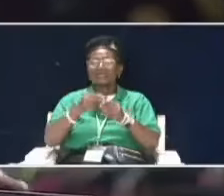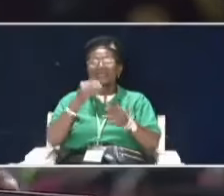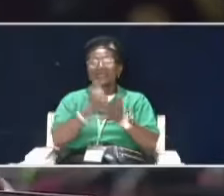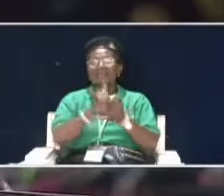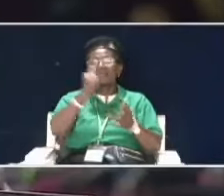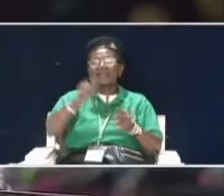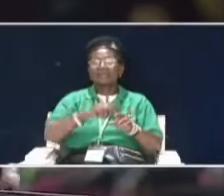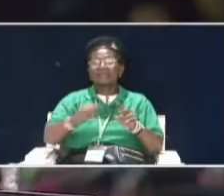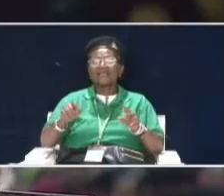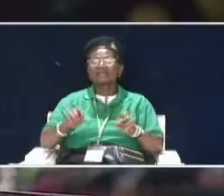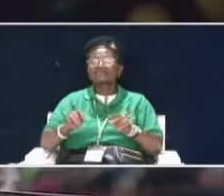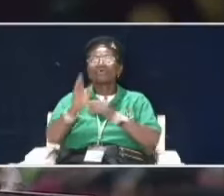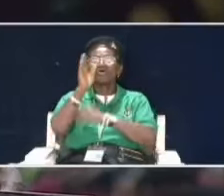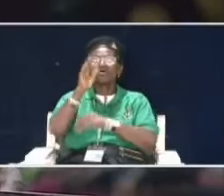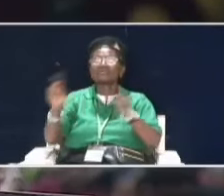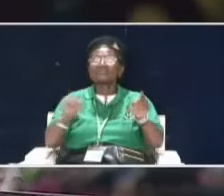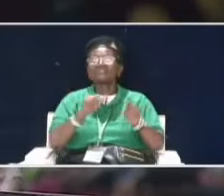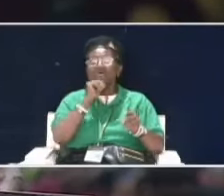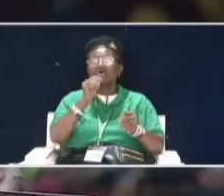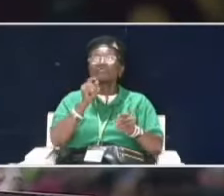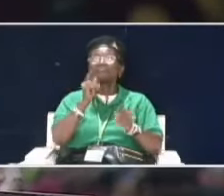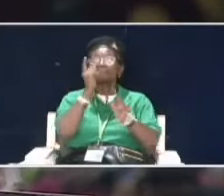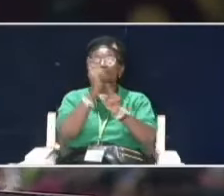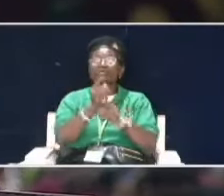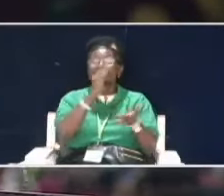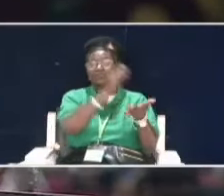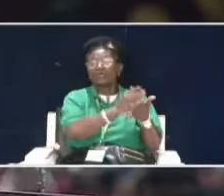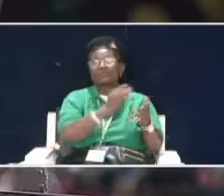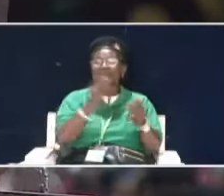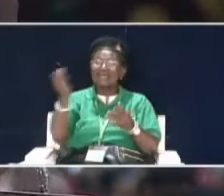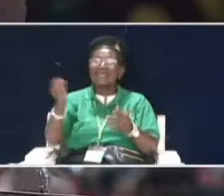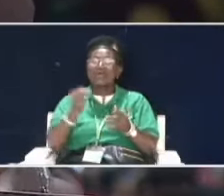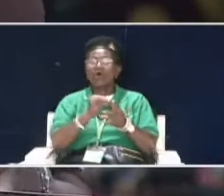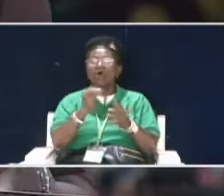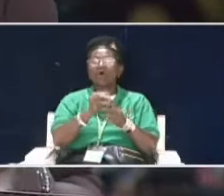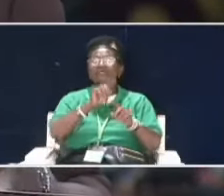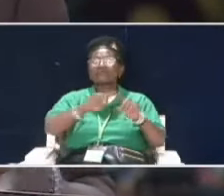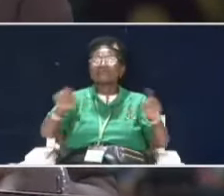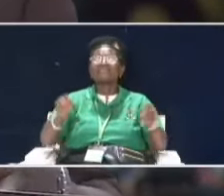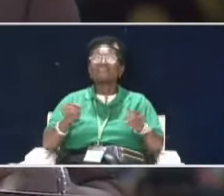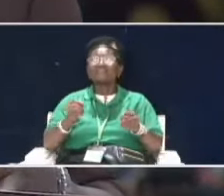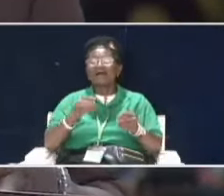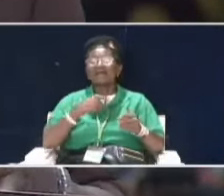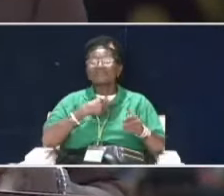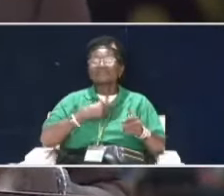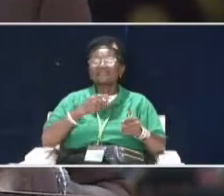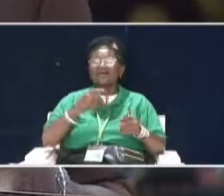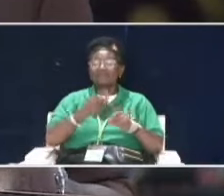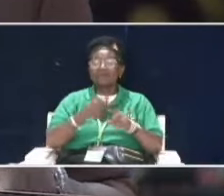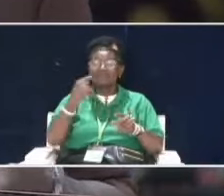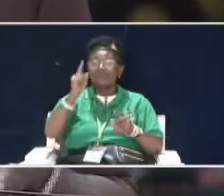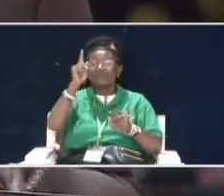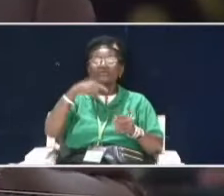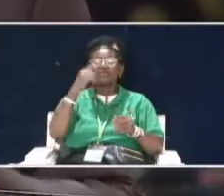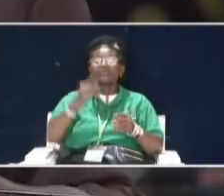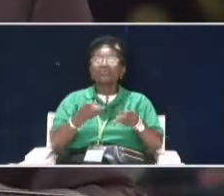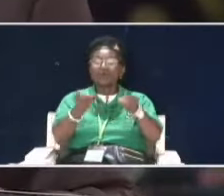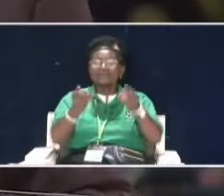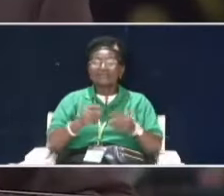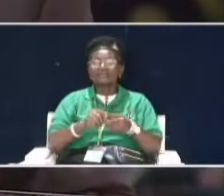But God didn't just stop there. He didn't just deliver Peter from the one who wanted to terminate his